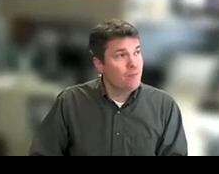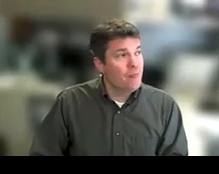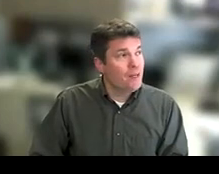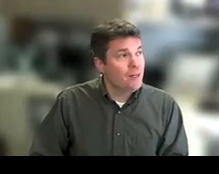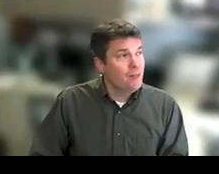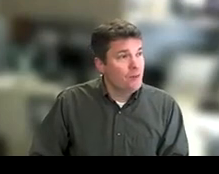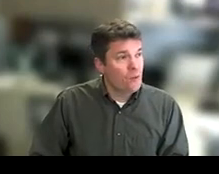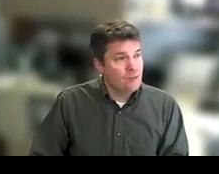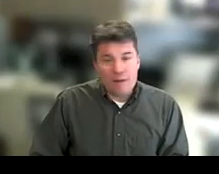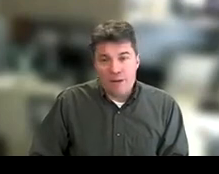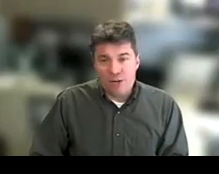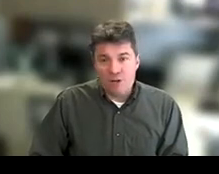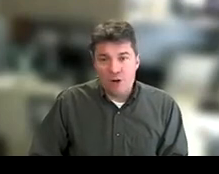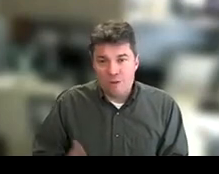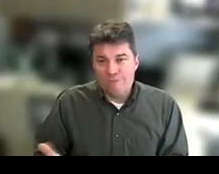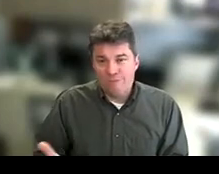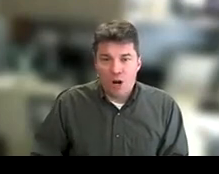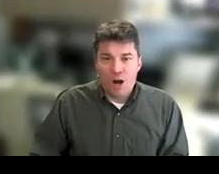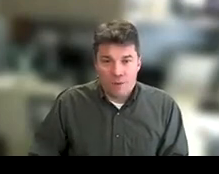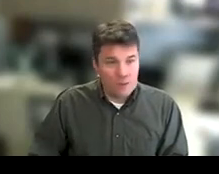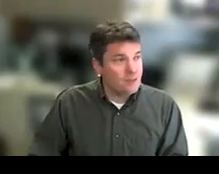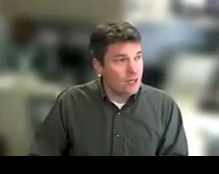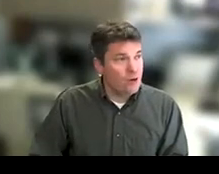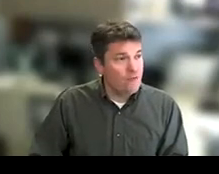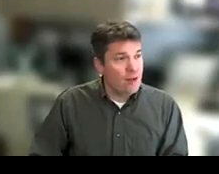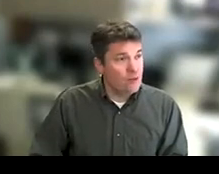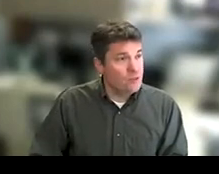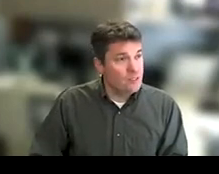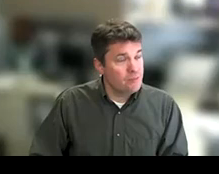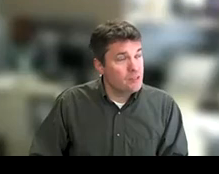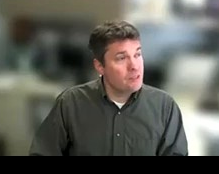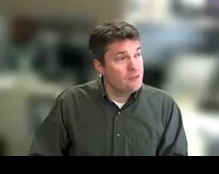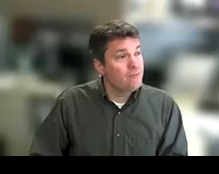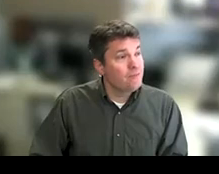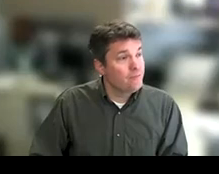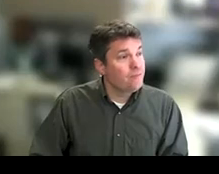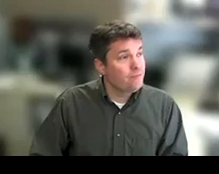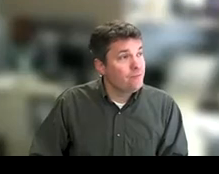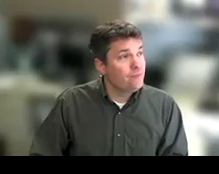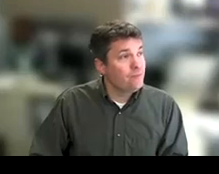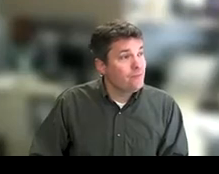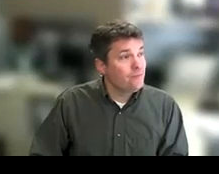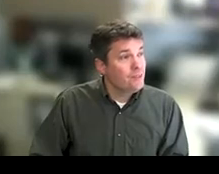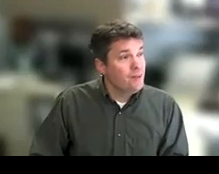market. So, but the ones that I mentioned are the more common ones that you could find in those systems.